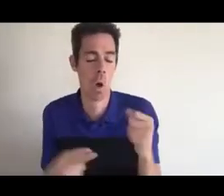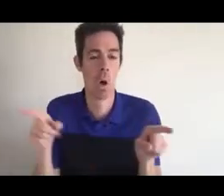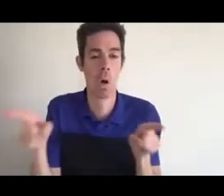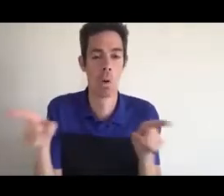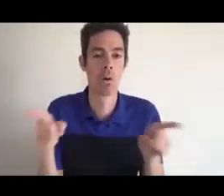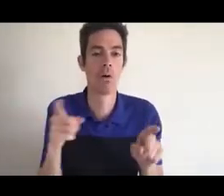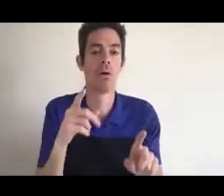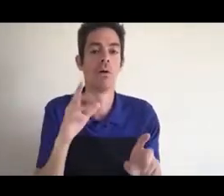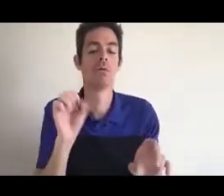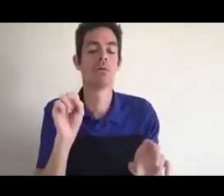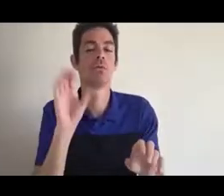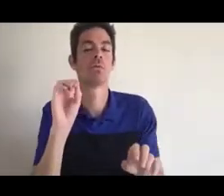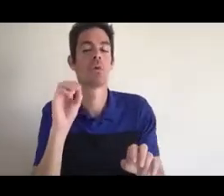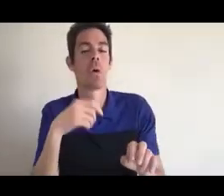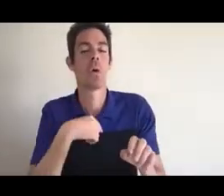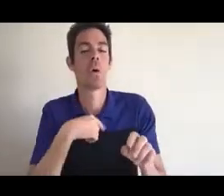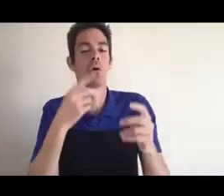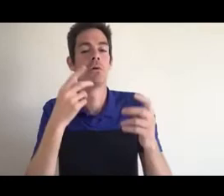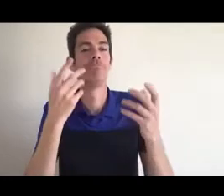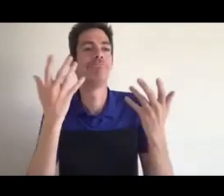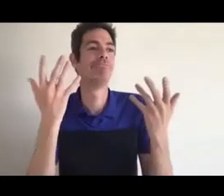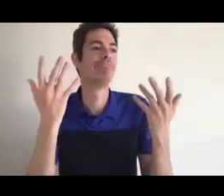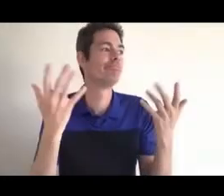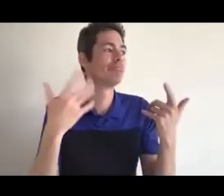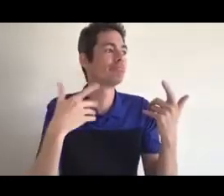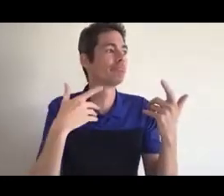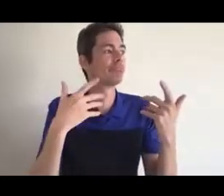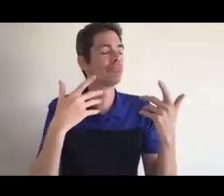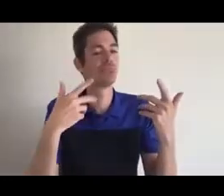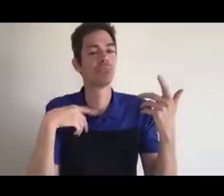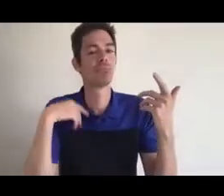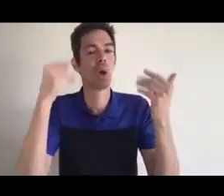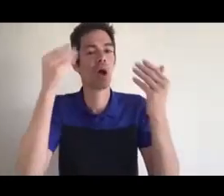artistic signing. I like both of them. So